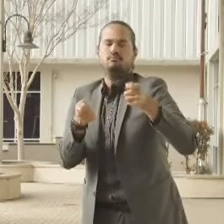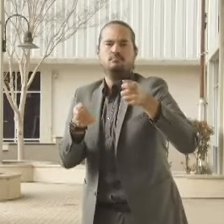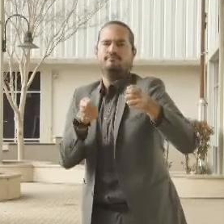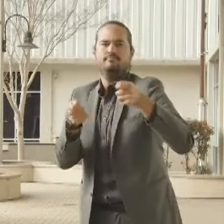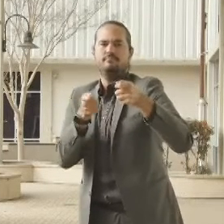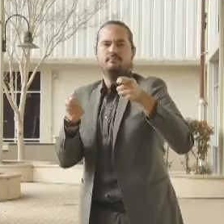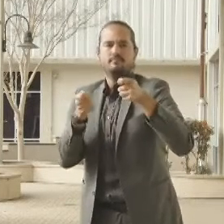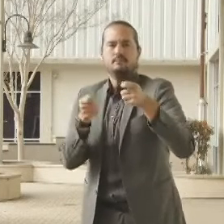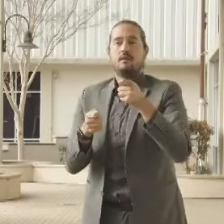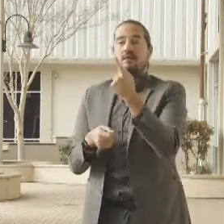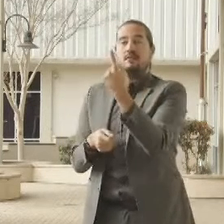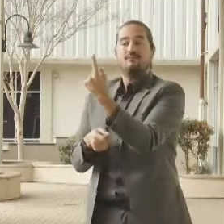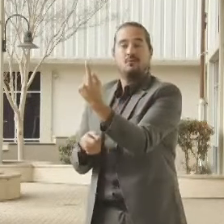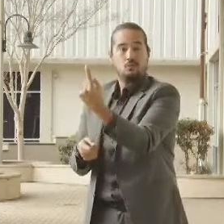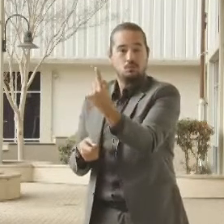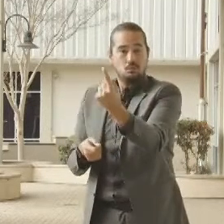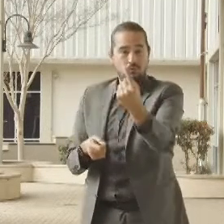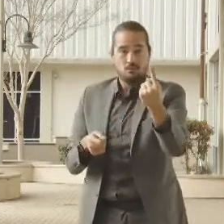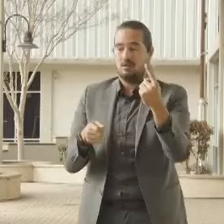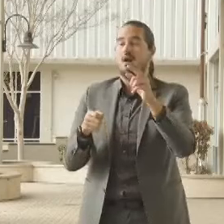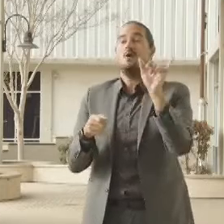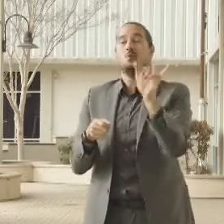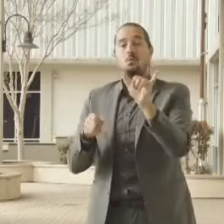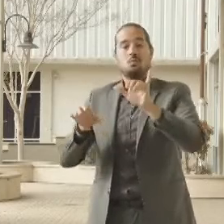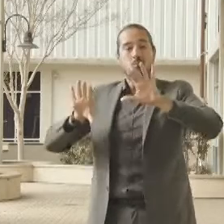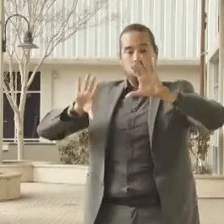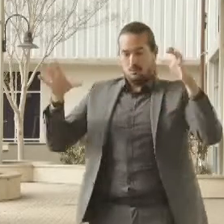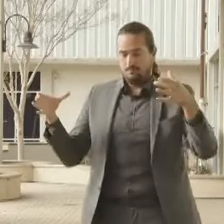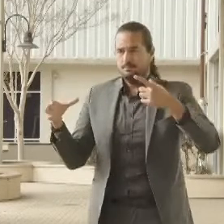we face the waves that will come.